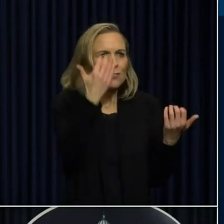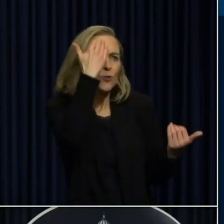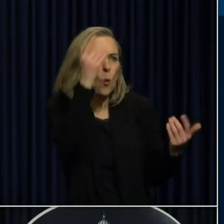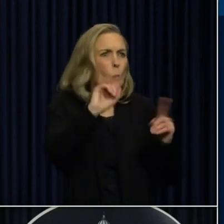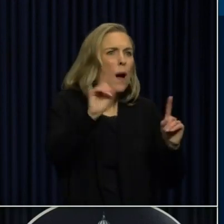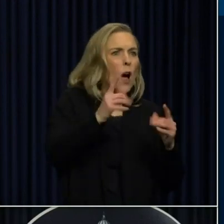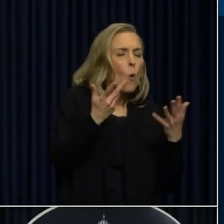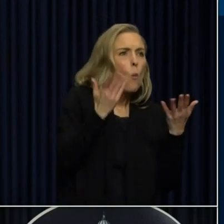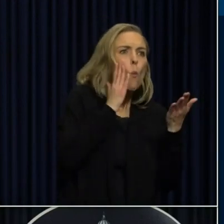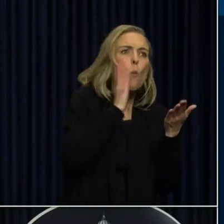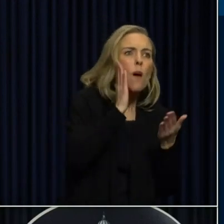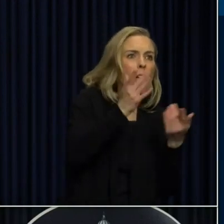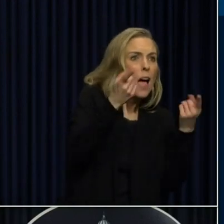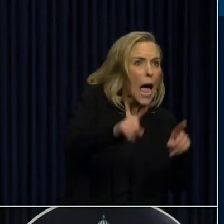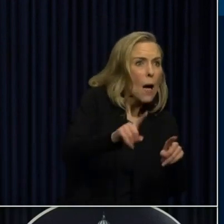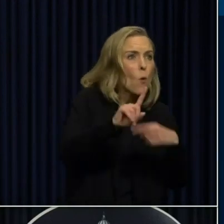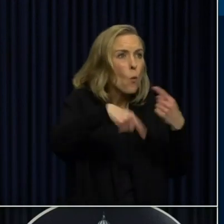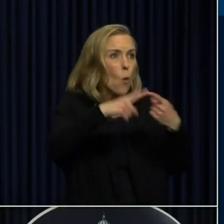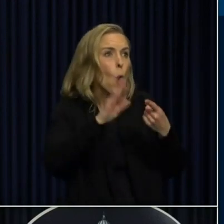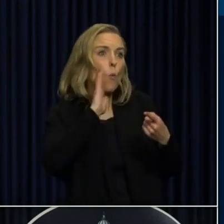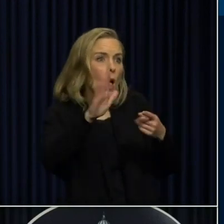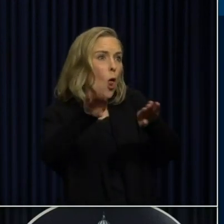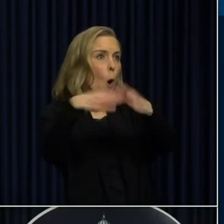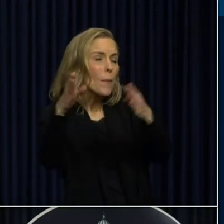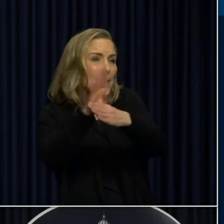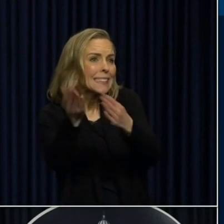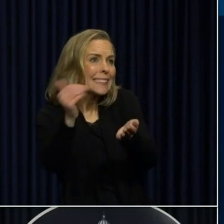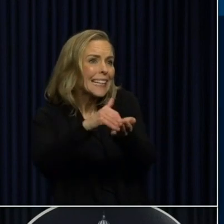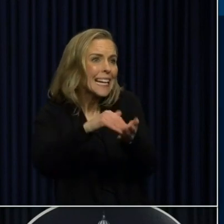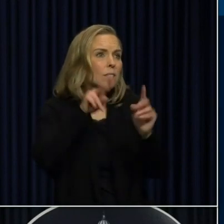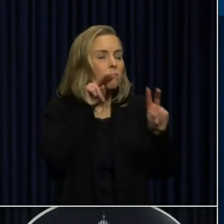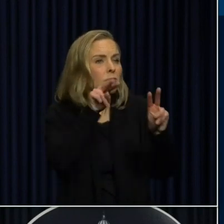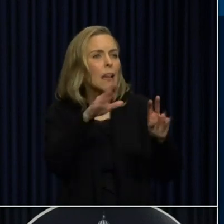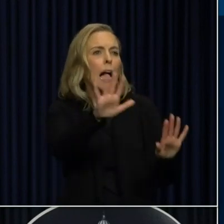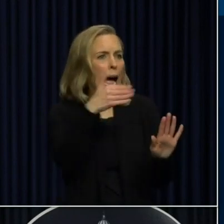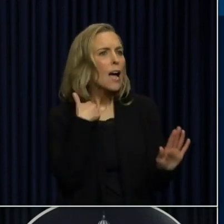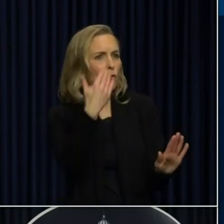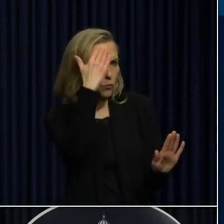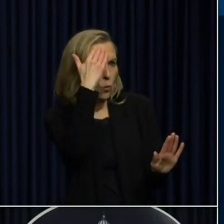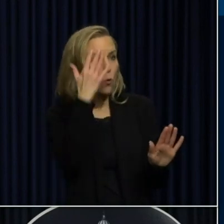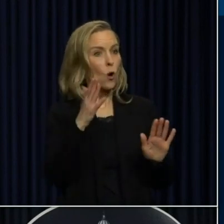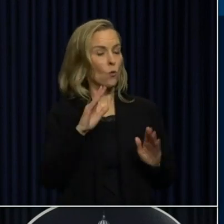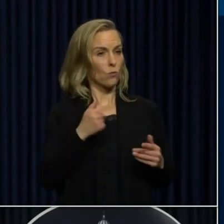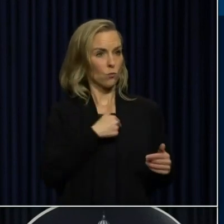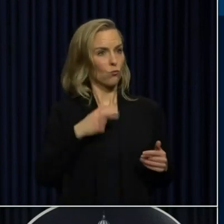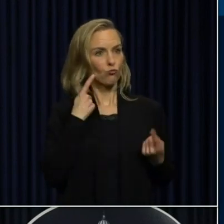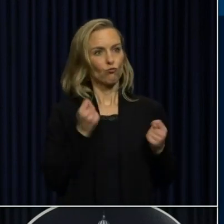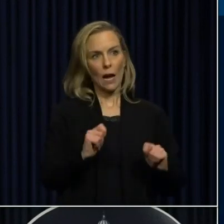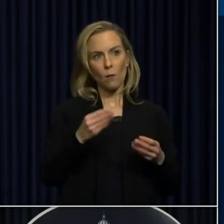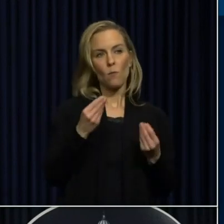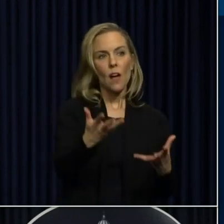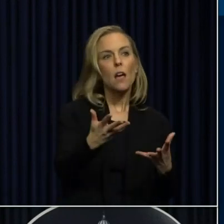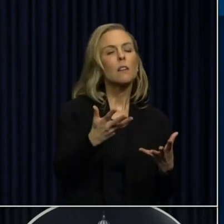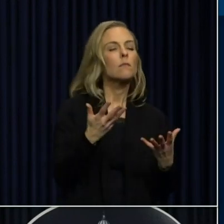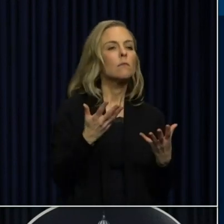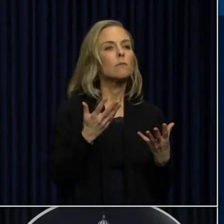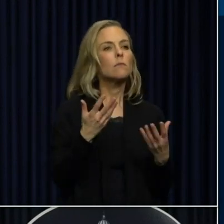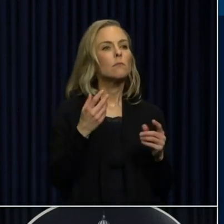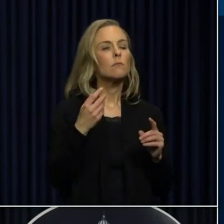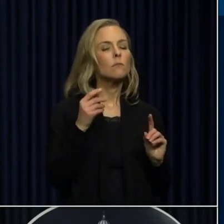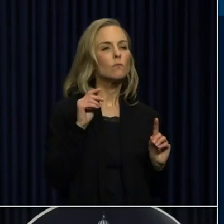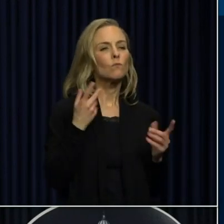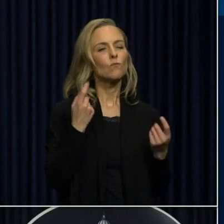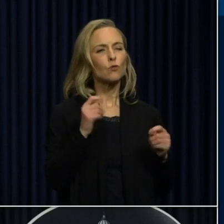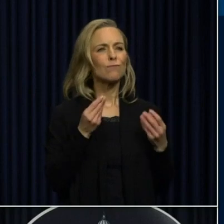know when things could change. And this is what we're going to be looking at, and we're going to try to provide, as we get a little more into